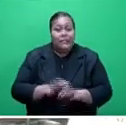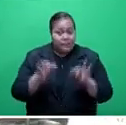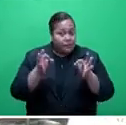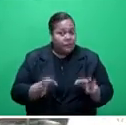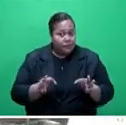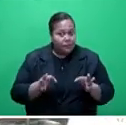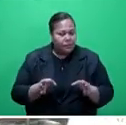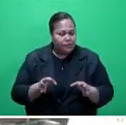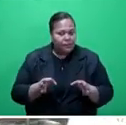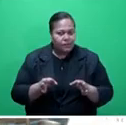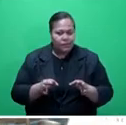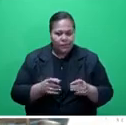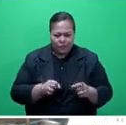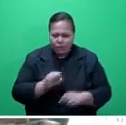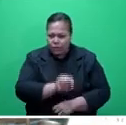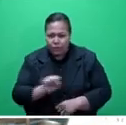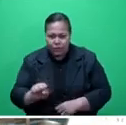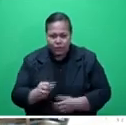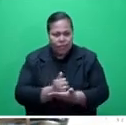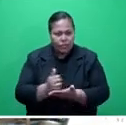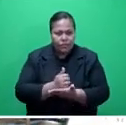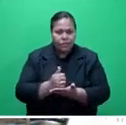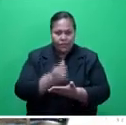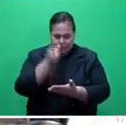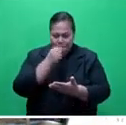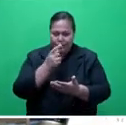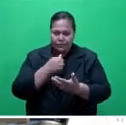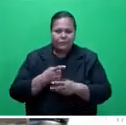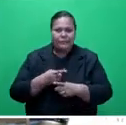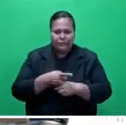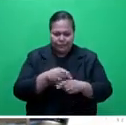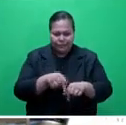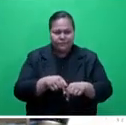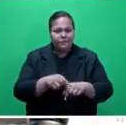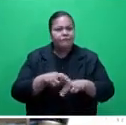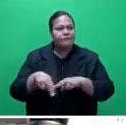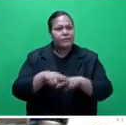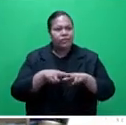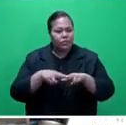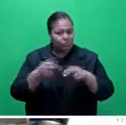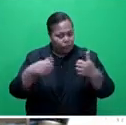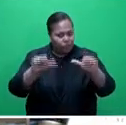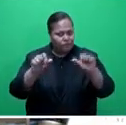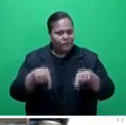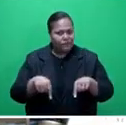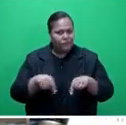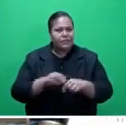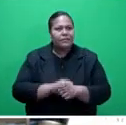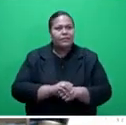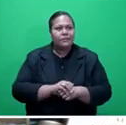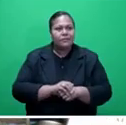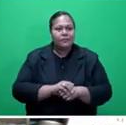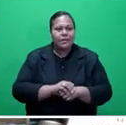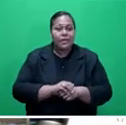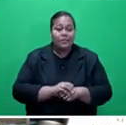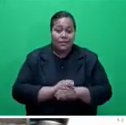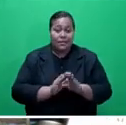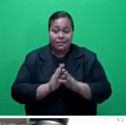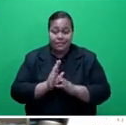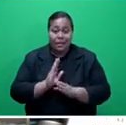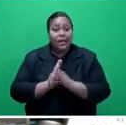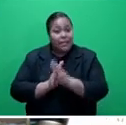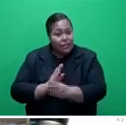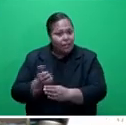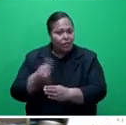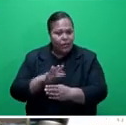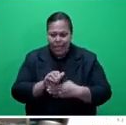led Fiji to achieve this feat. He has led Fiji out of the woods, and he will be the first to